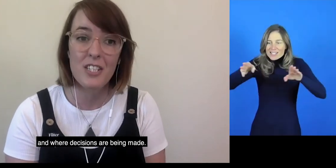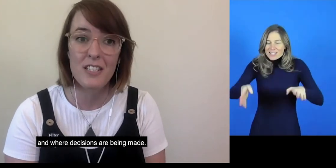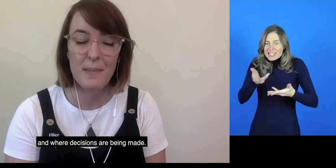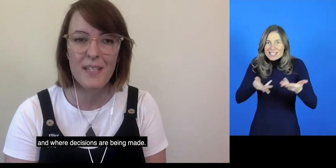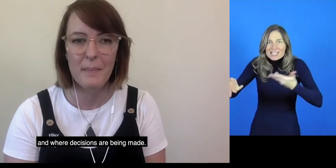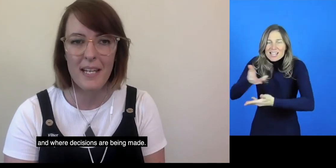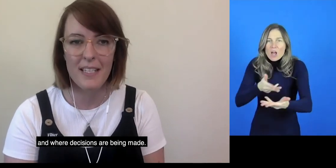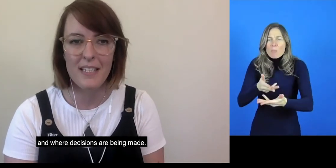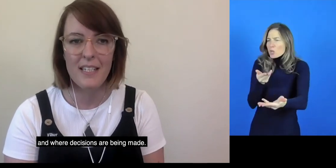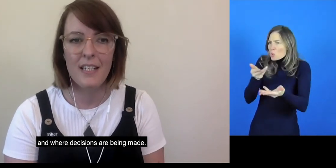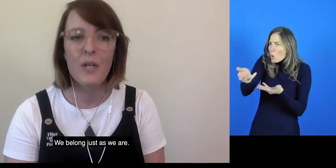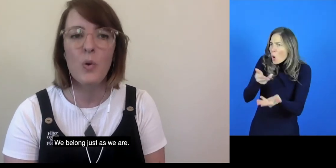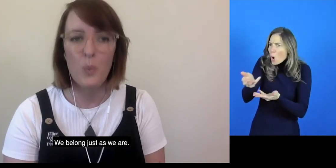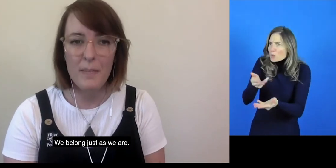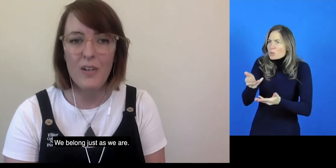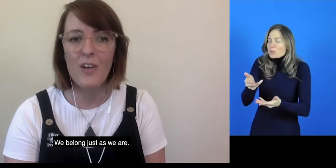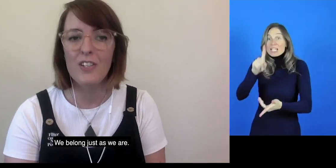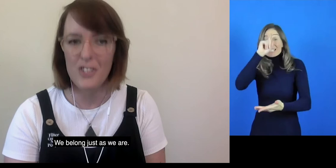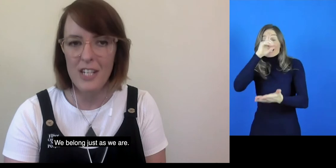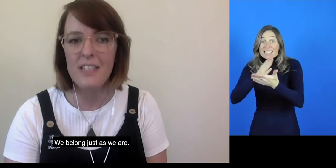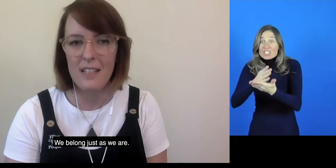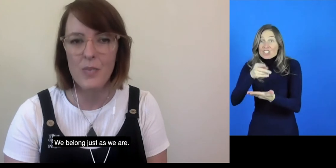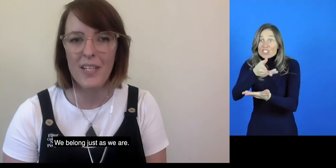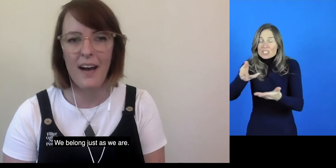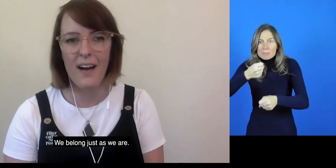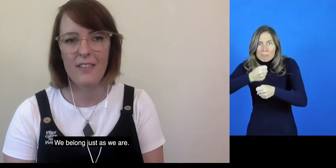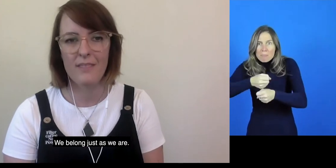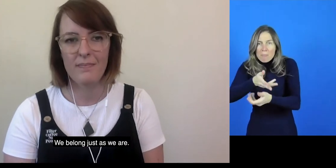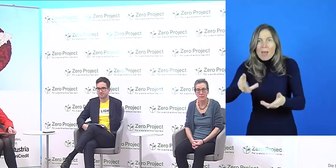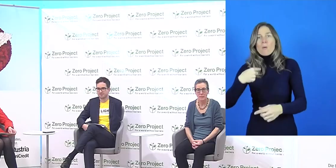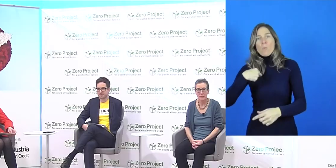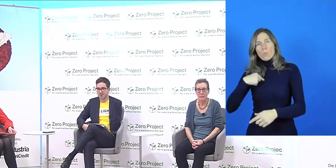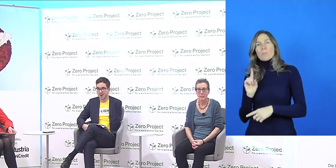the decisions are being made. We belong just as we are.